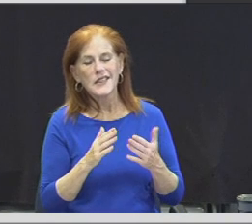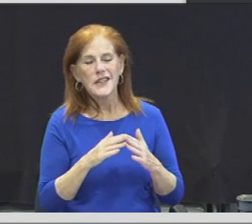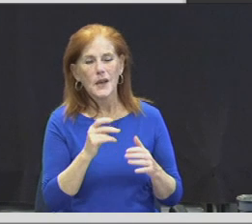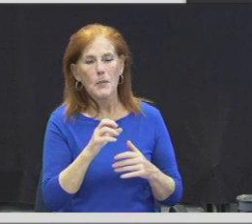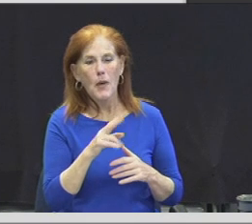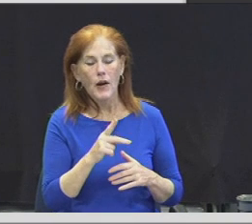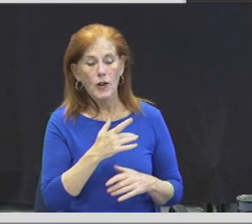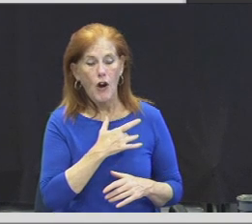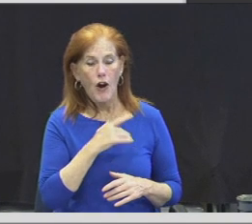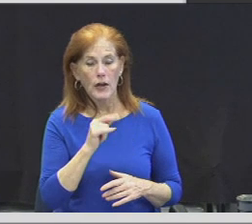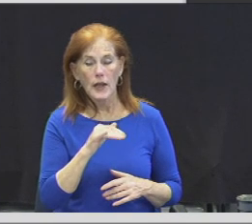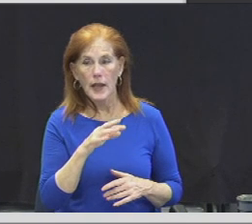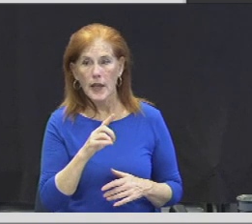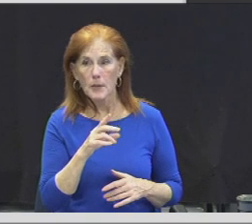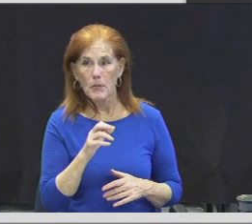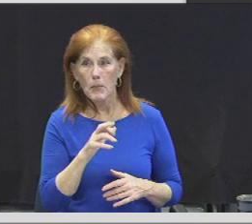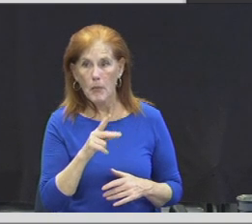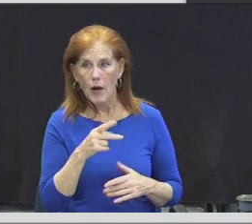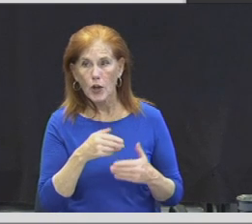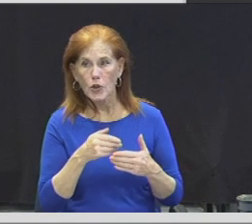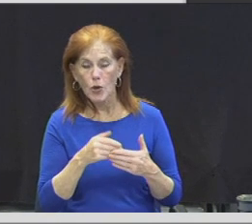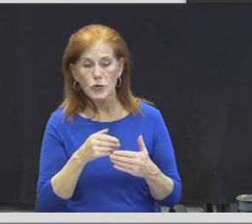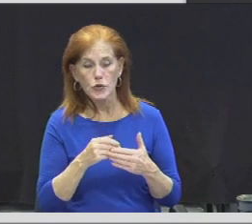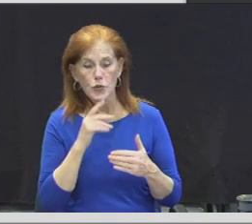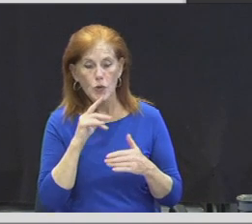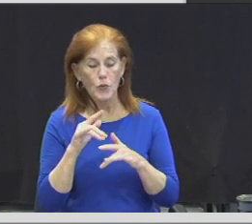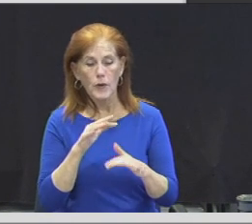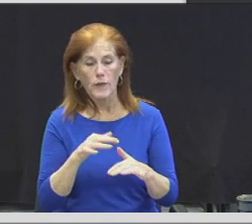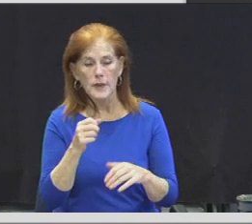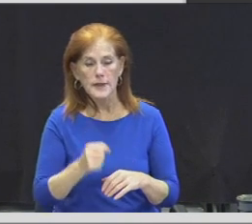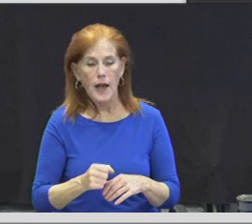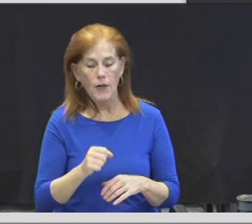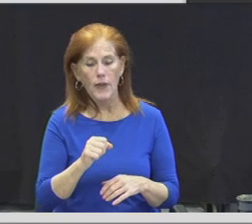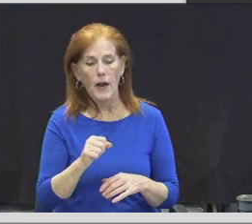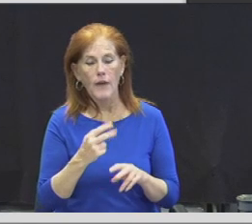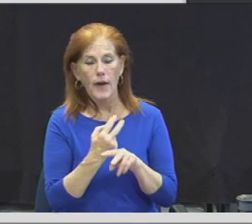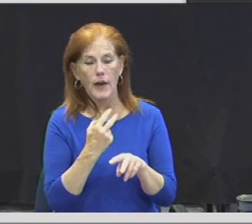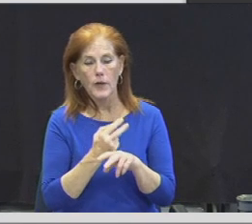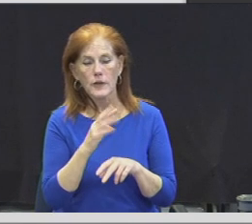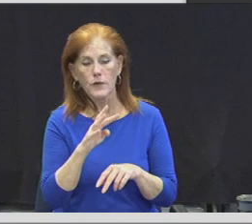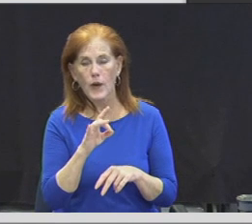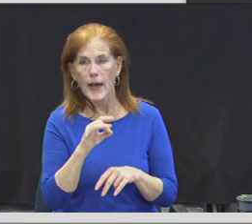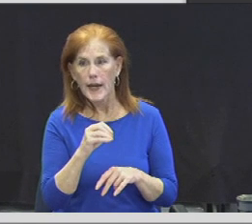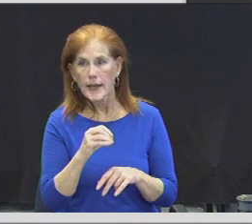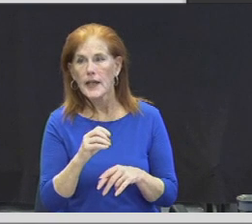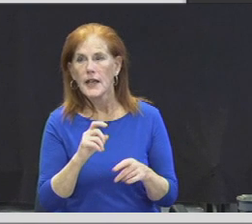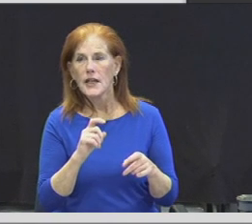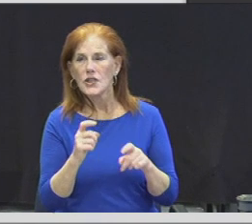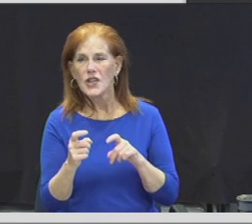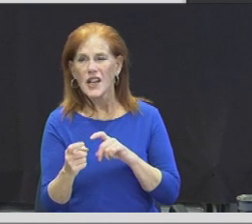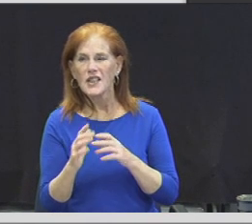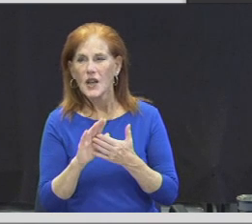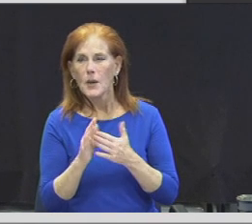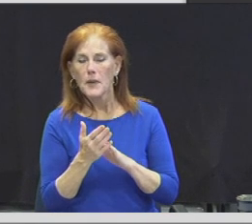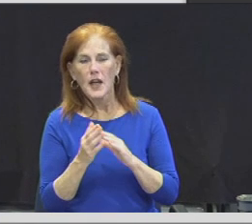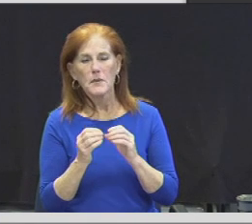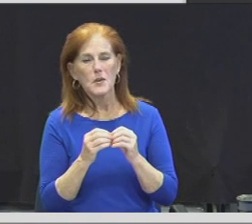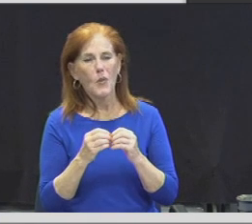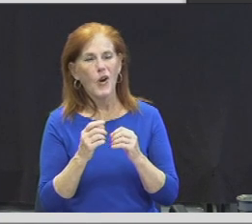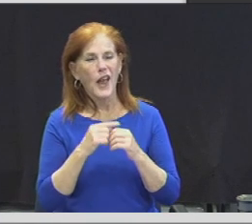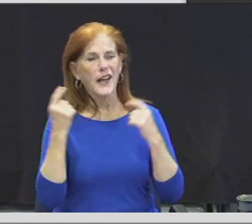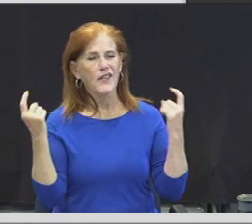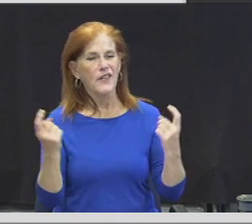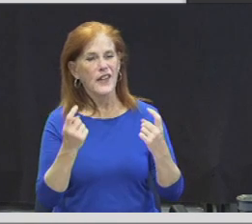Heartland of America Park, which is really fronting on the river south of 480. It changes in scale and becomes a little bit more of, say, kind of a festival